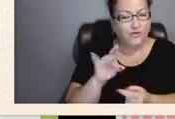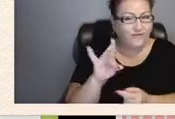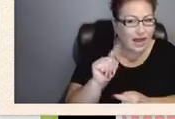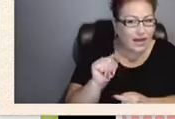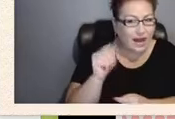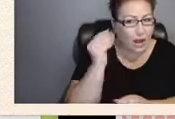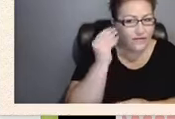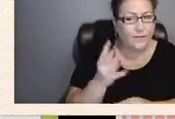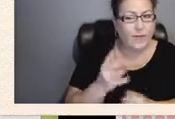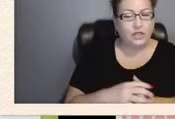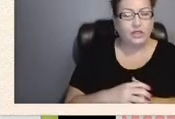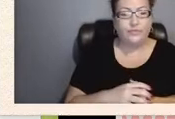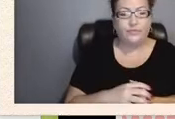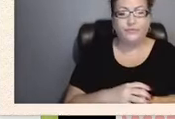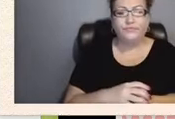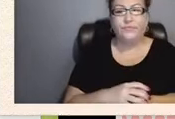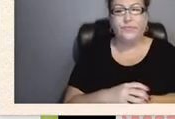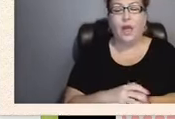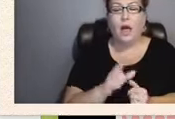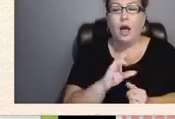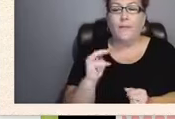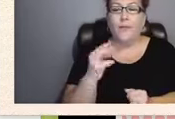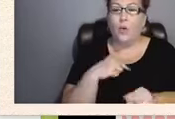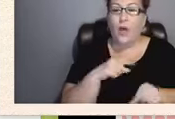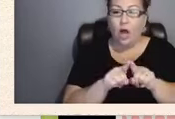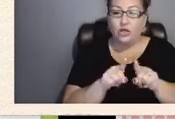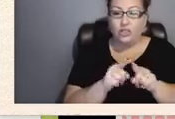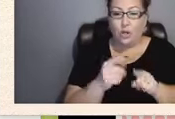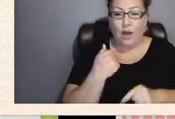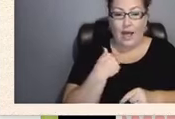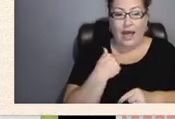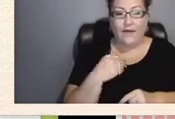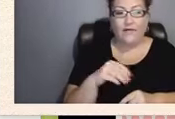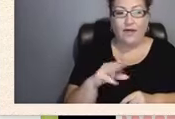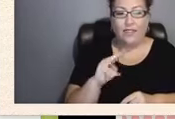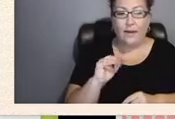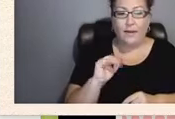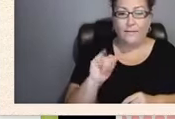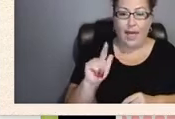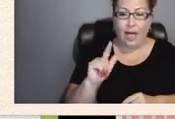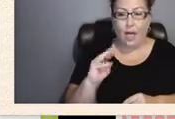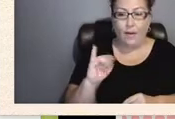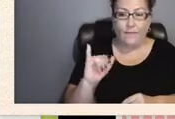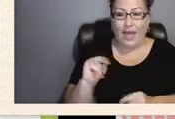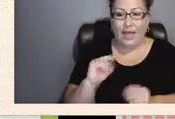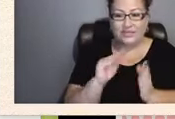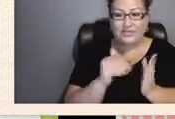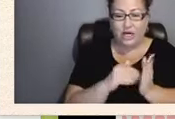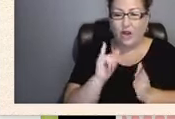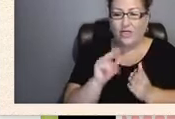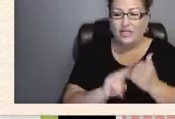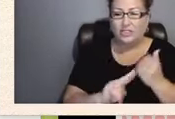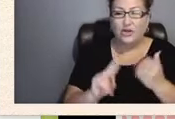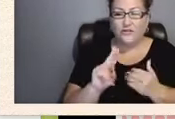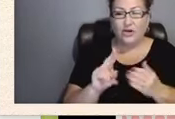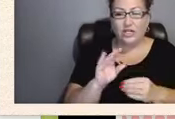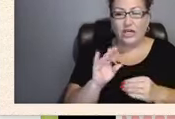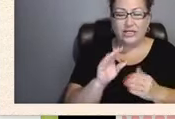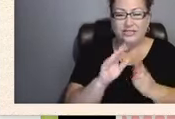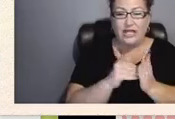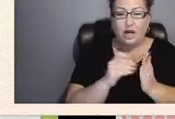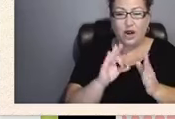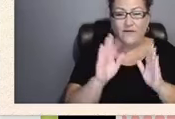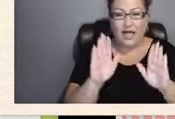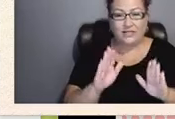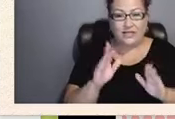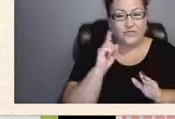information. We also have the Melman Center, which is the University Center of Excellence on Developmental Disability